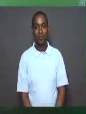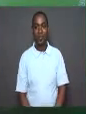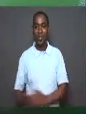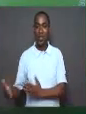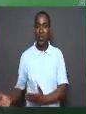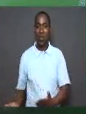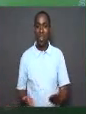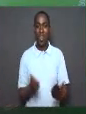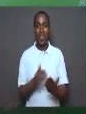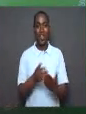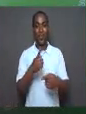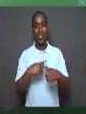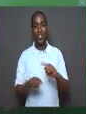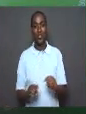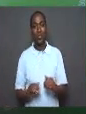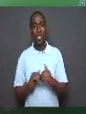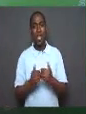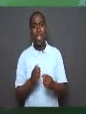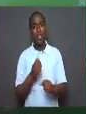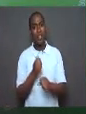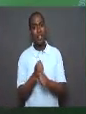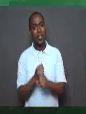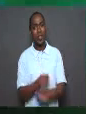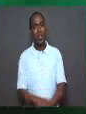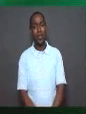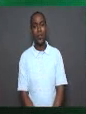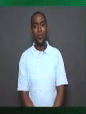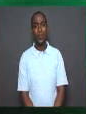Welcome back. How did you do?